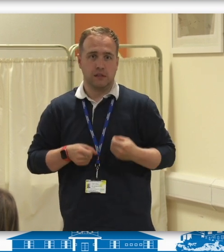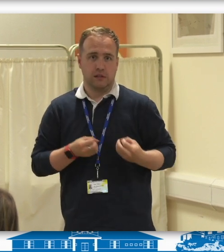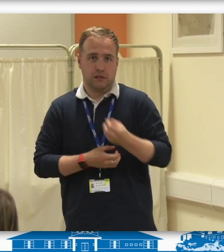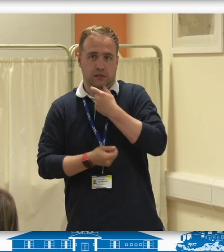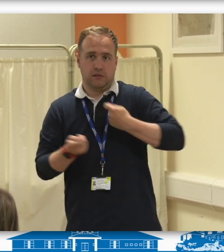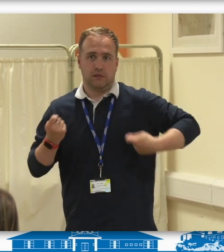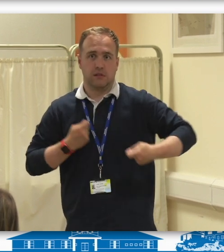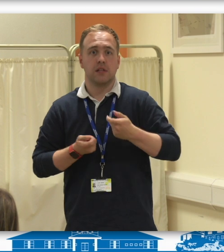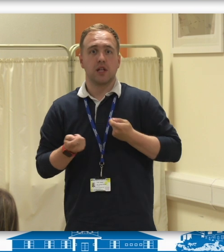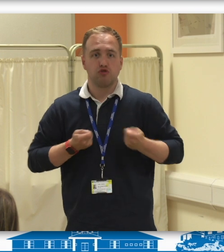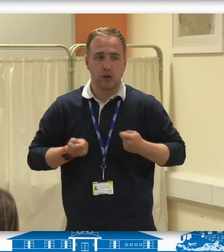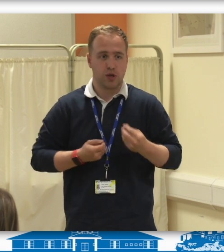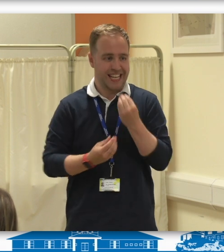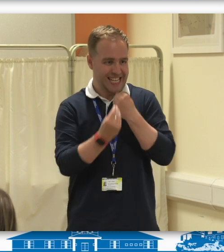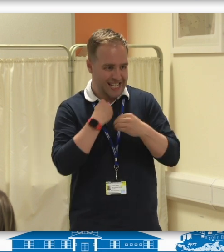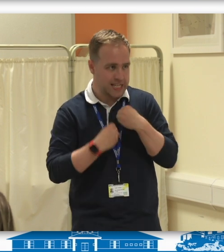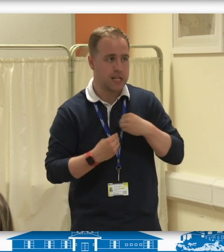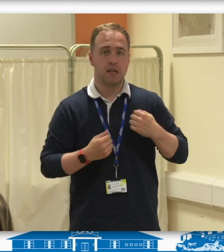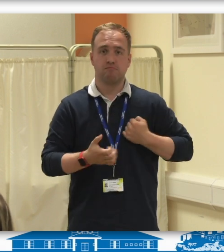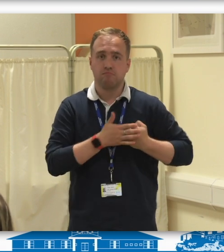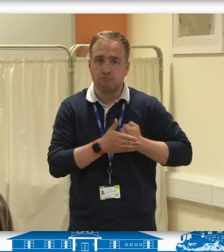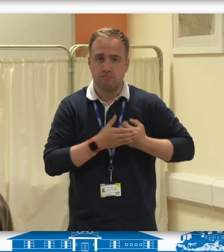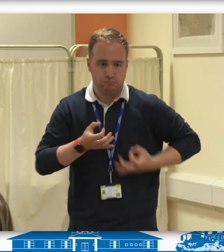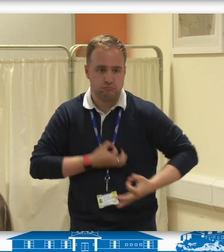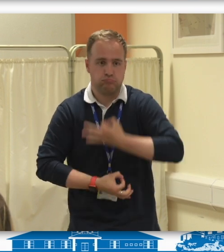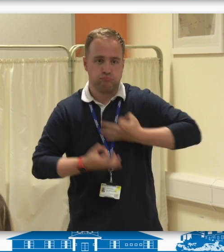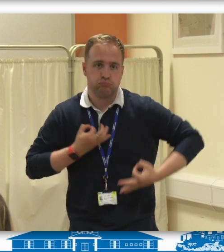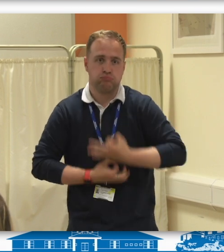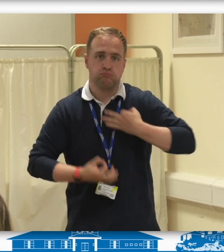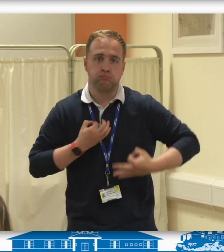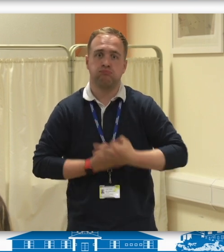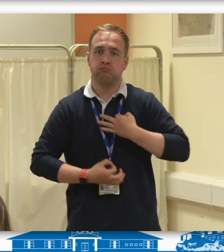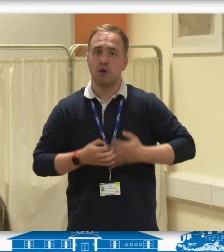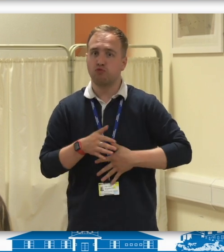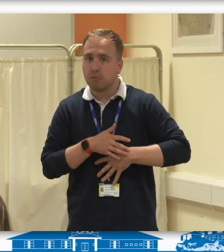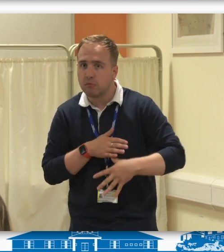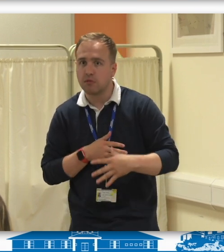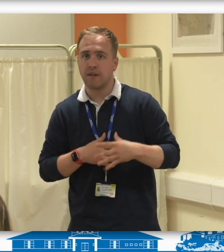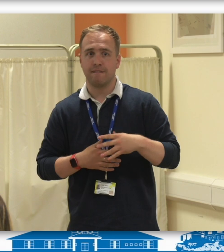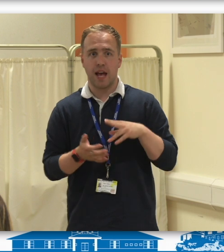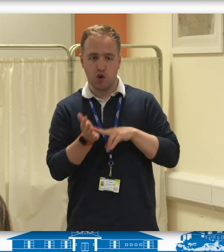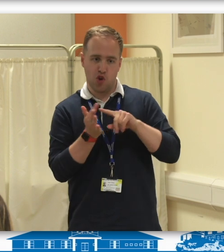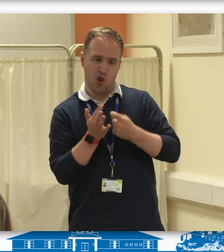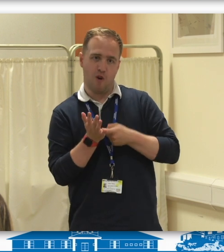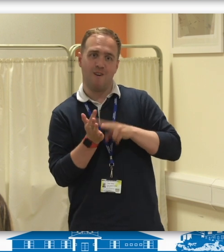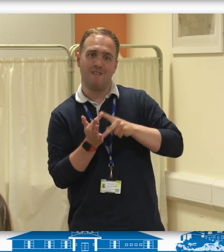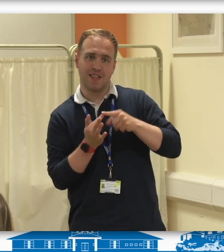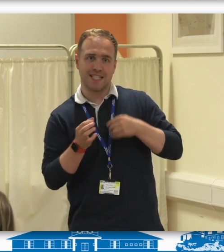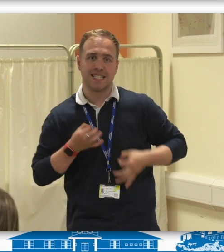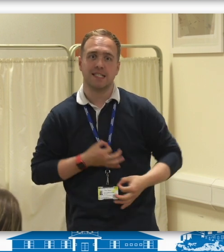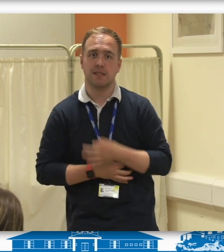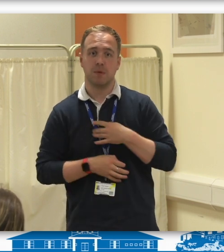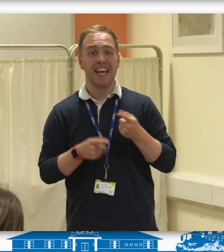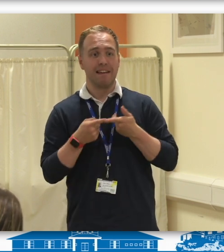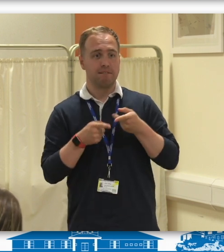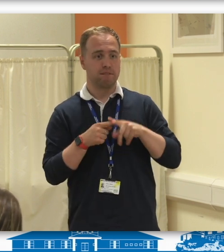for regulating metabolic, cardiovascular, immune, reproductive, and central nervous systems. Dysregulation